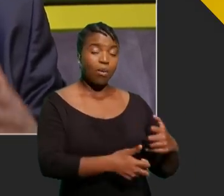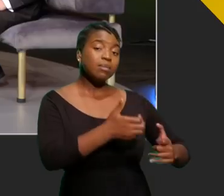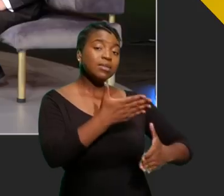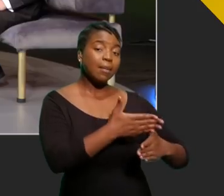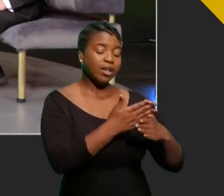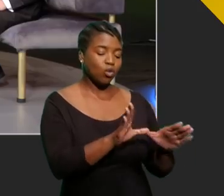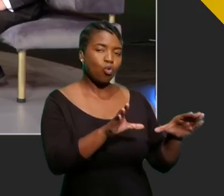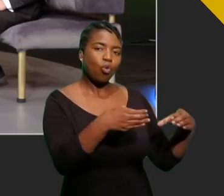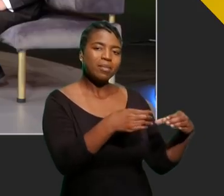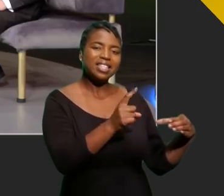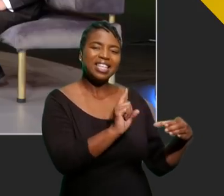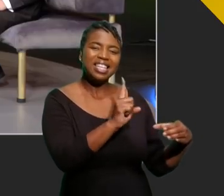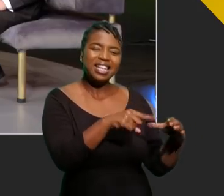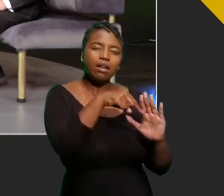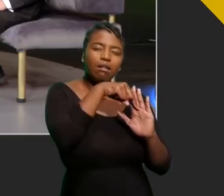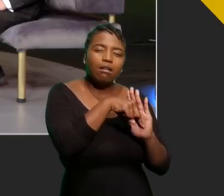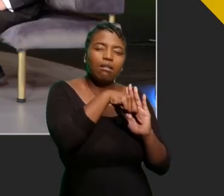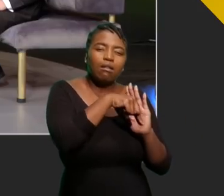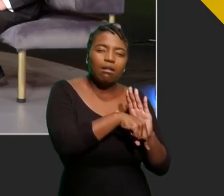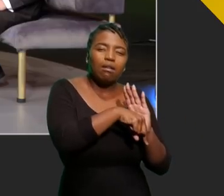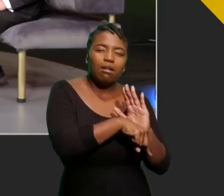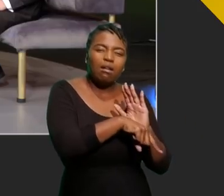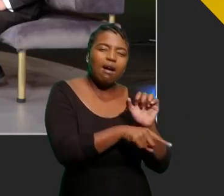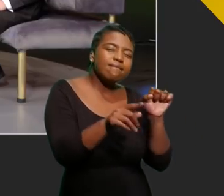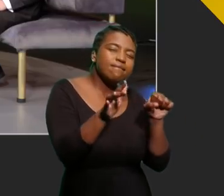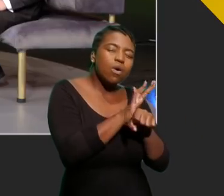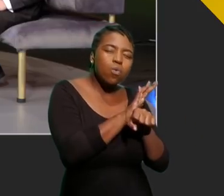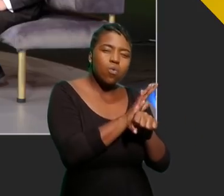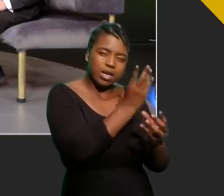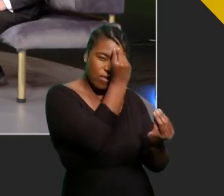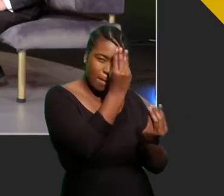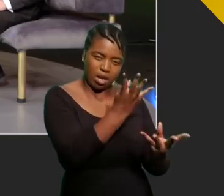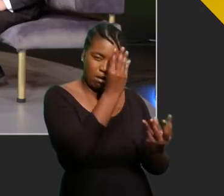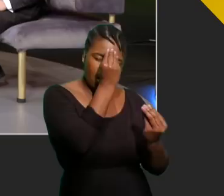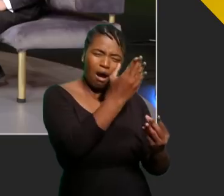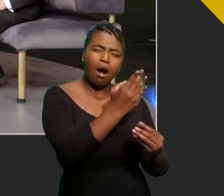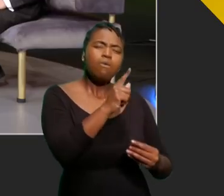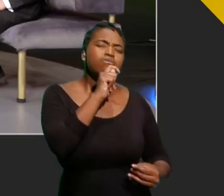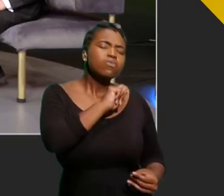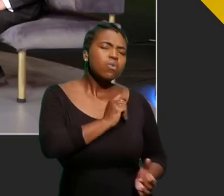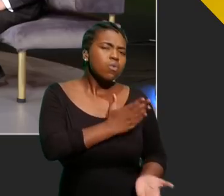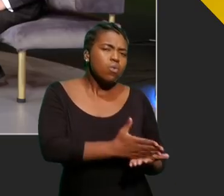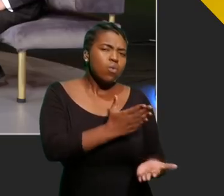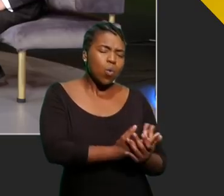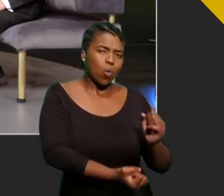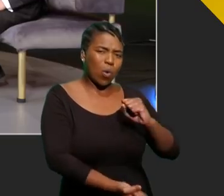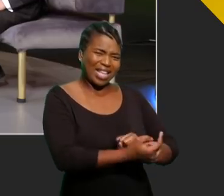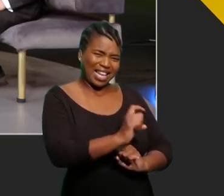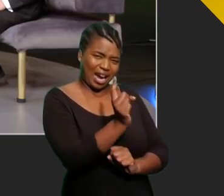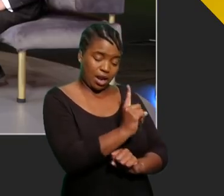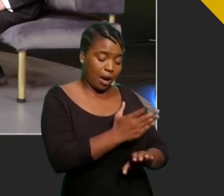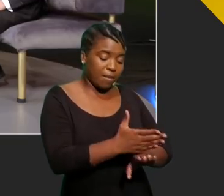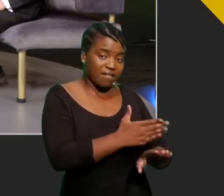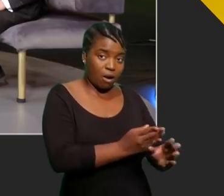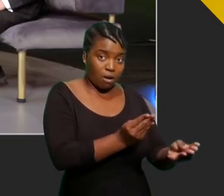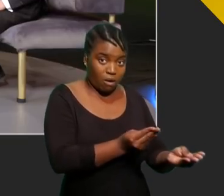I deeper into my details, ukuze kutholakale ukuthi kwenzekani before leyo matter ithathwe